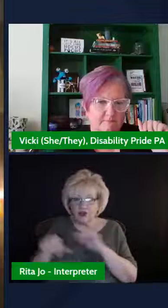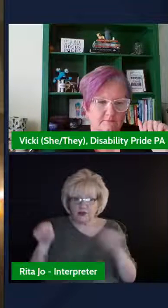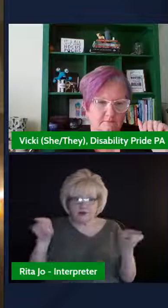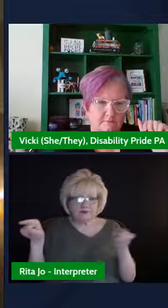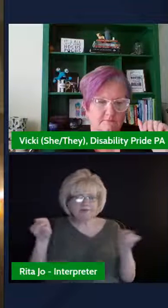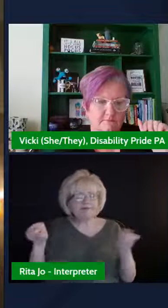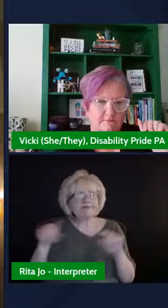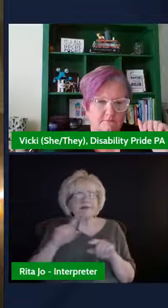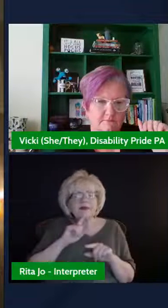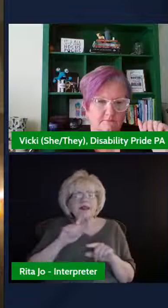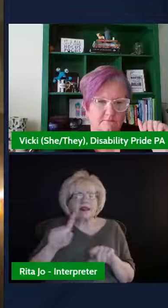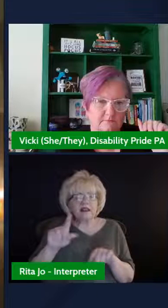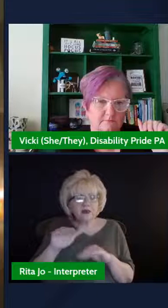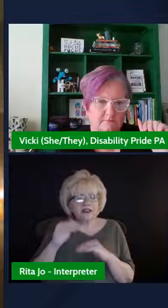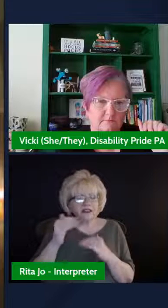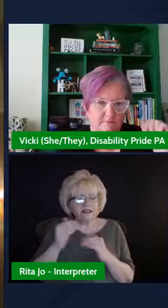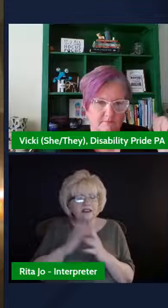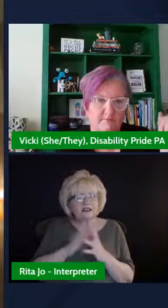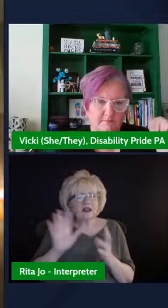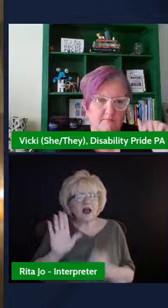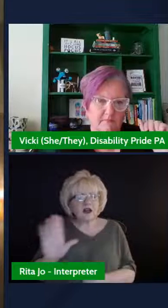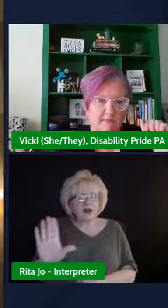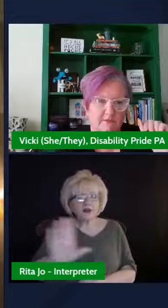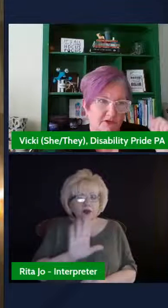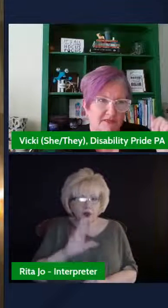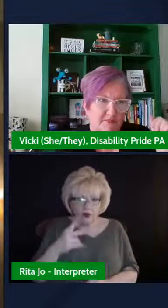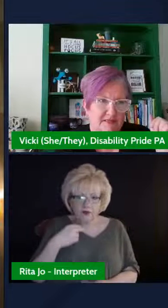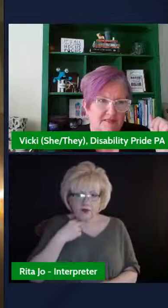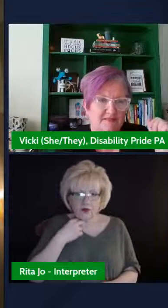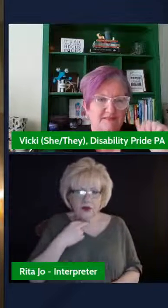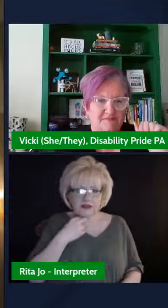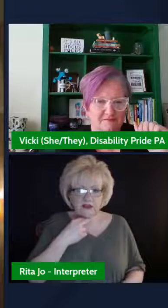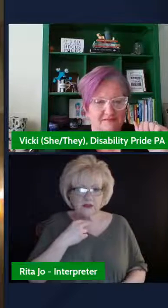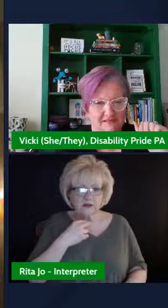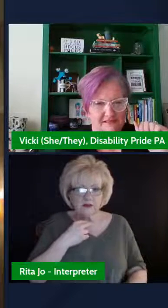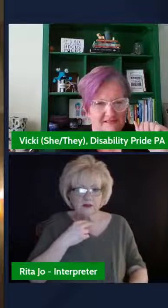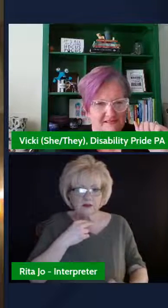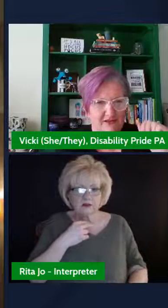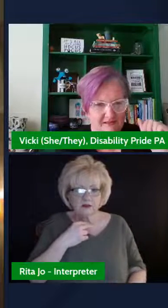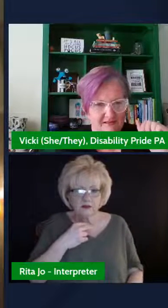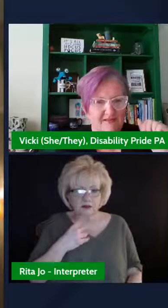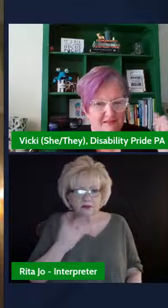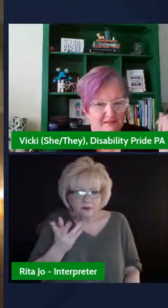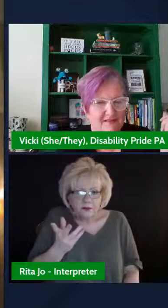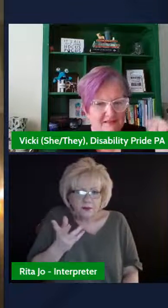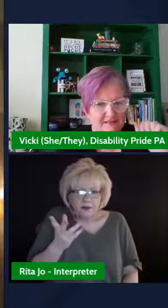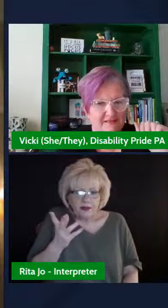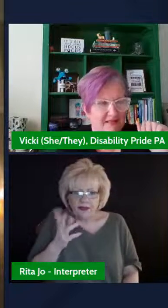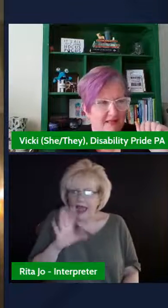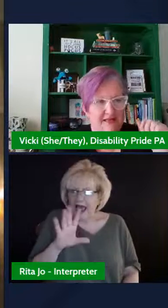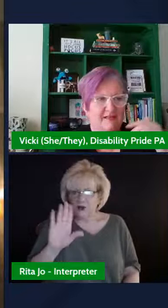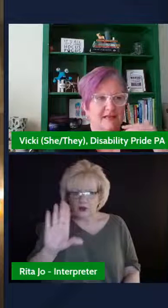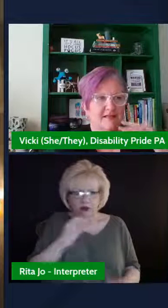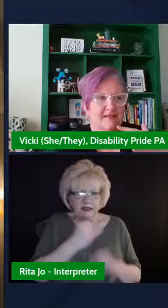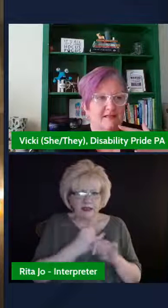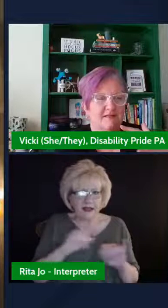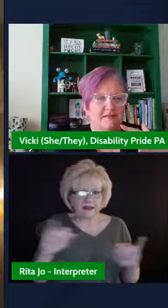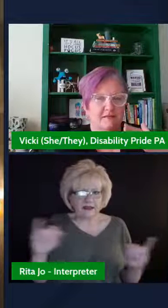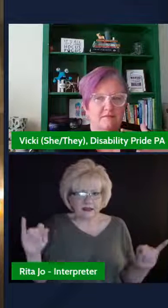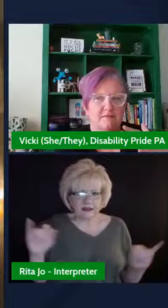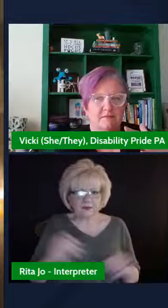of your voice. You're However independent. you vote. Yeah, like in your independence. Yeah, like